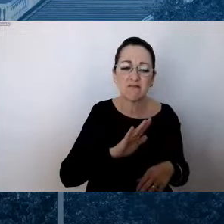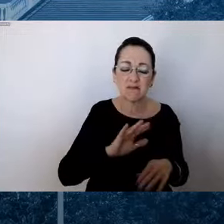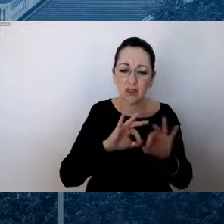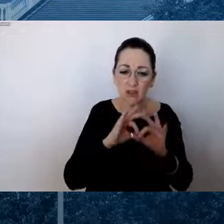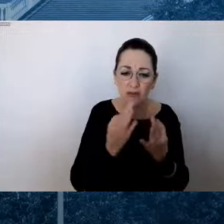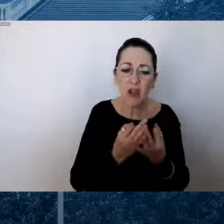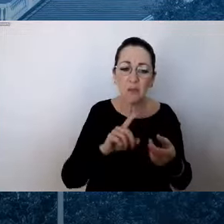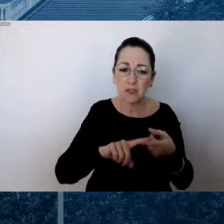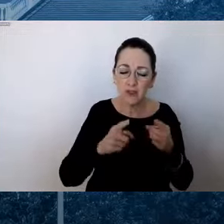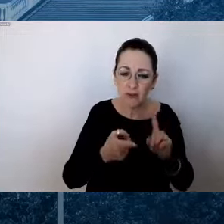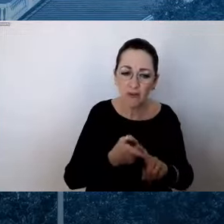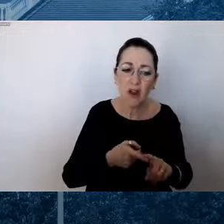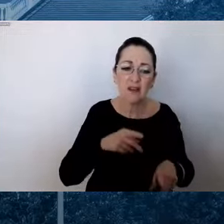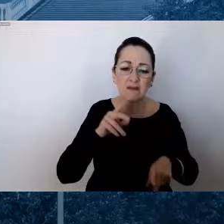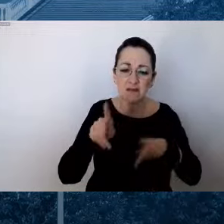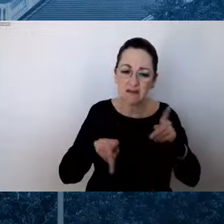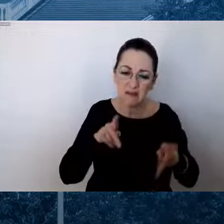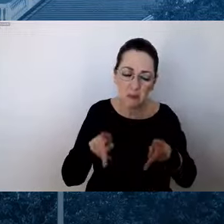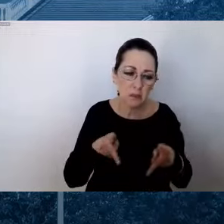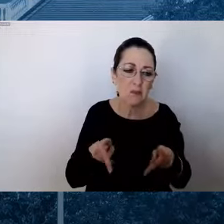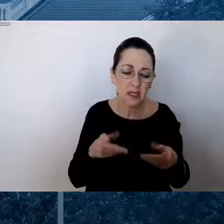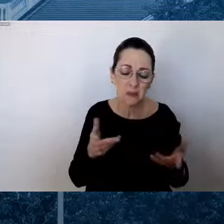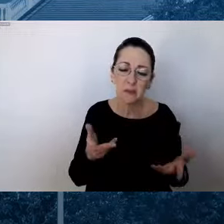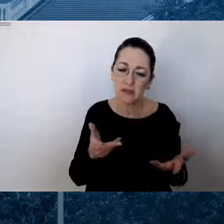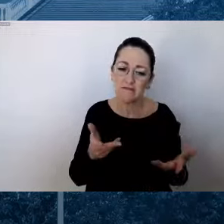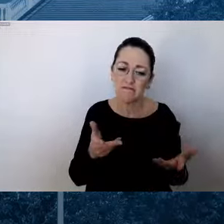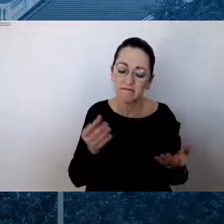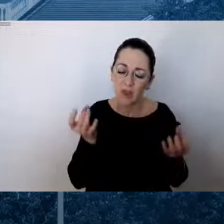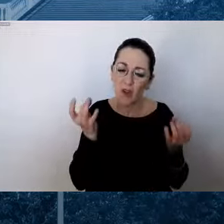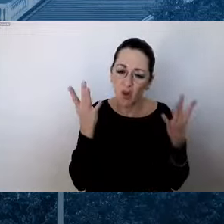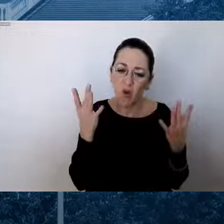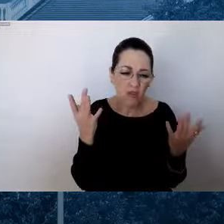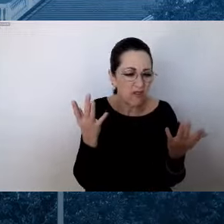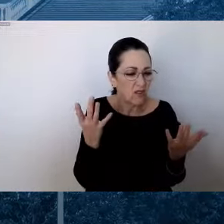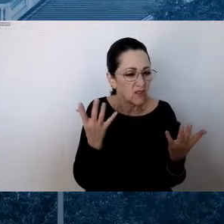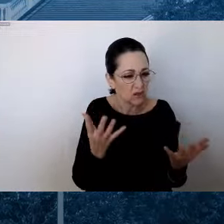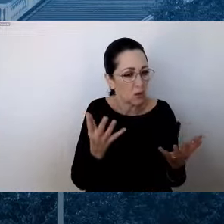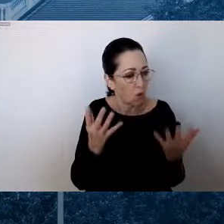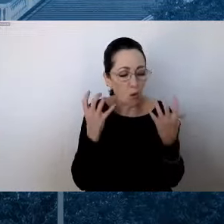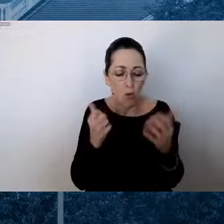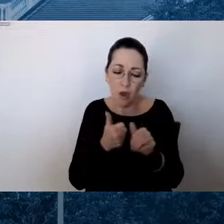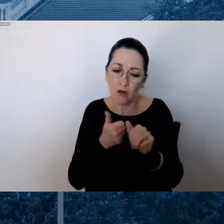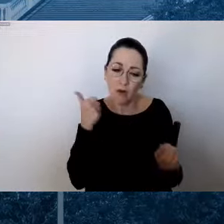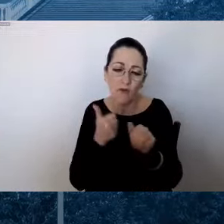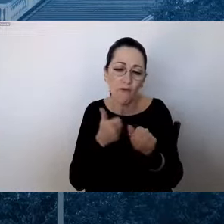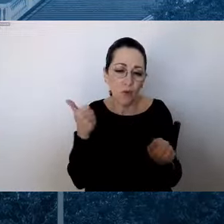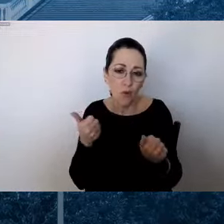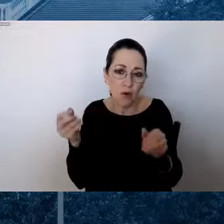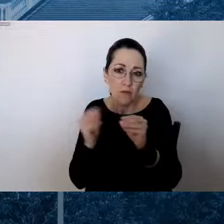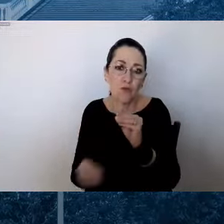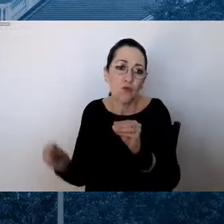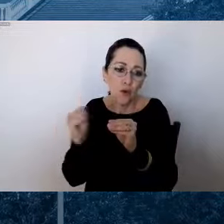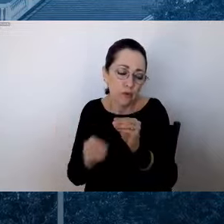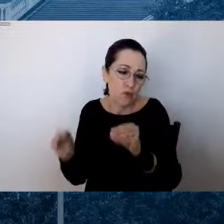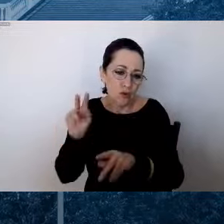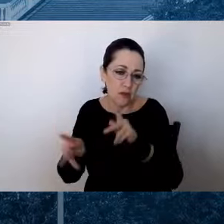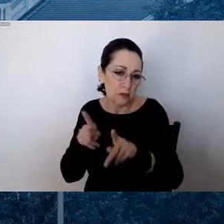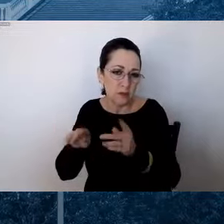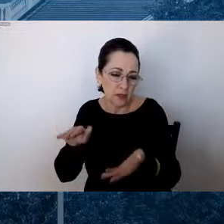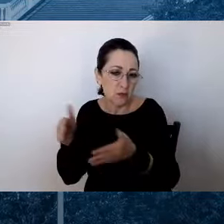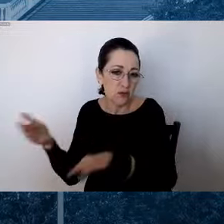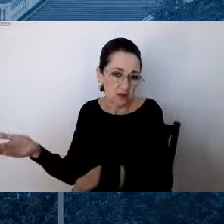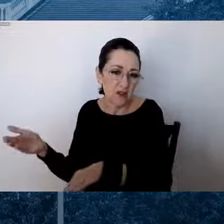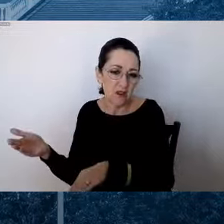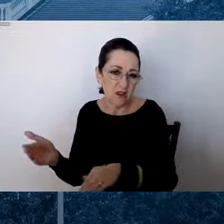something we want to avoid for all Delawareans, and we want to avoid another surge that seems to be on the offing here as we look